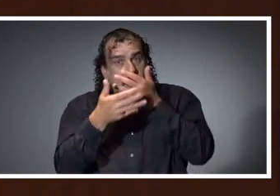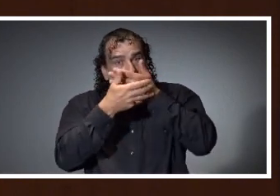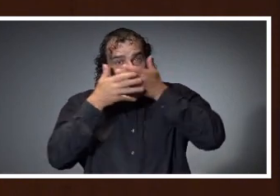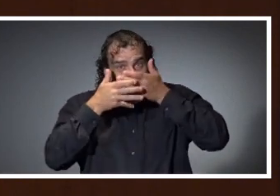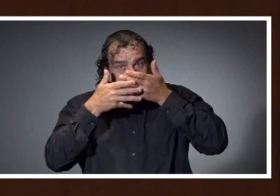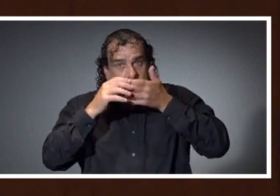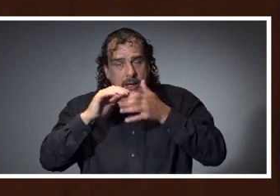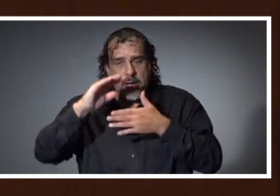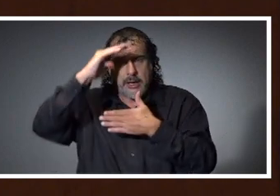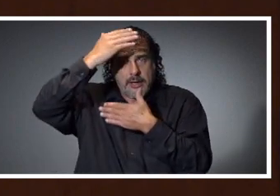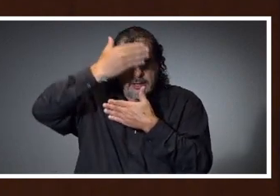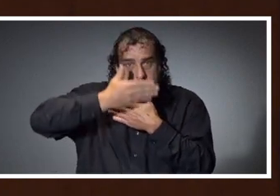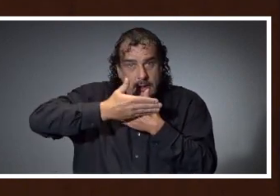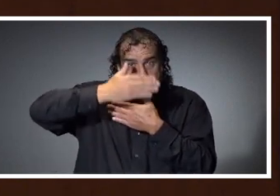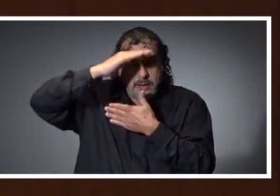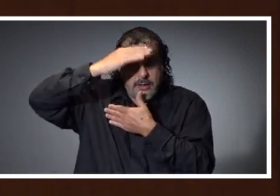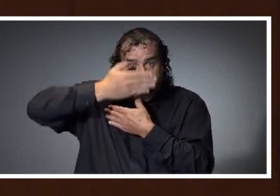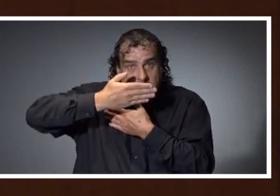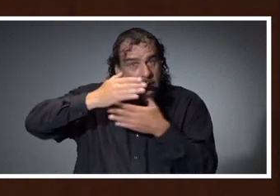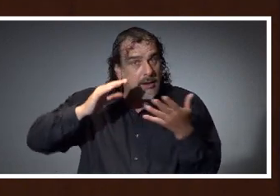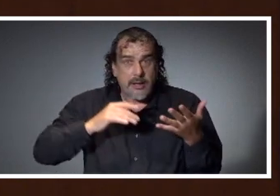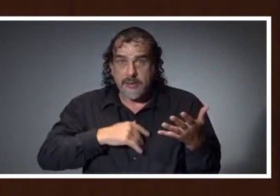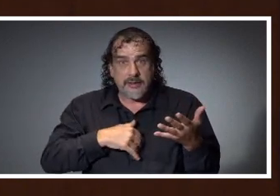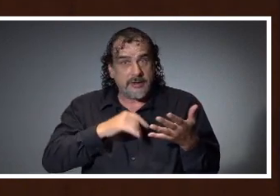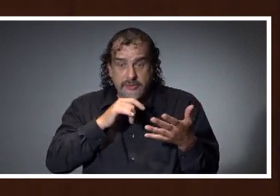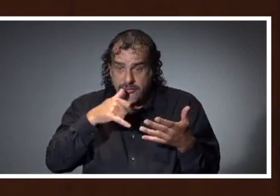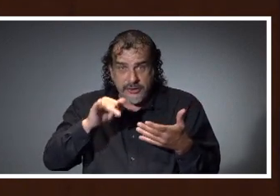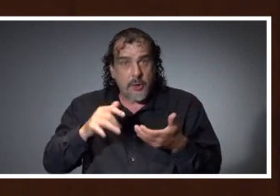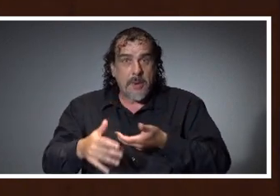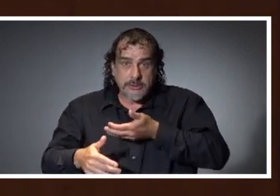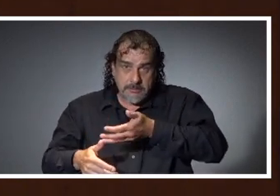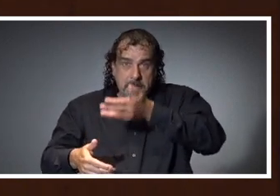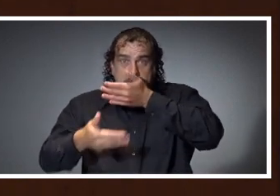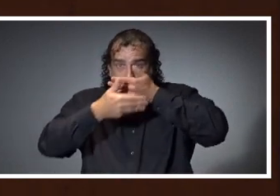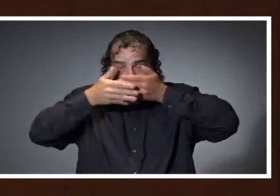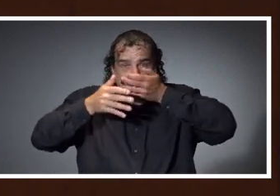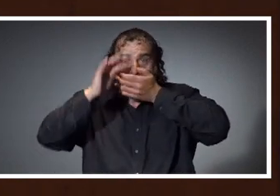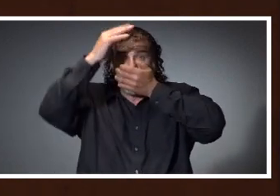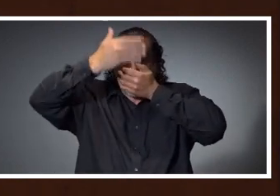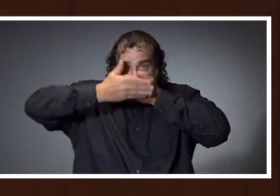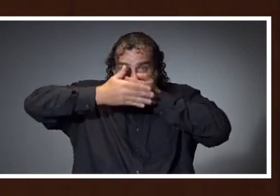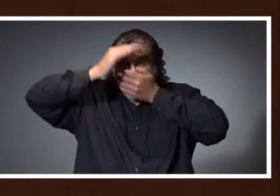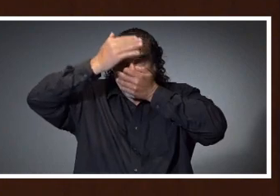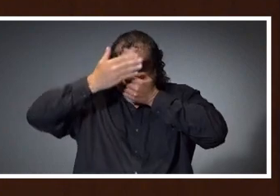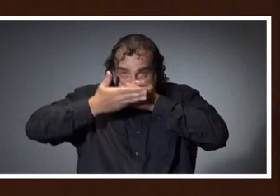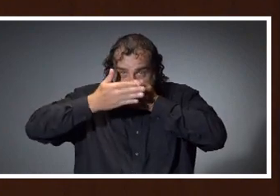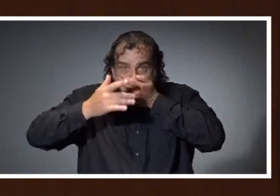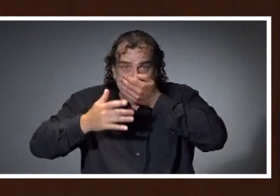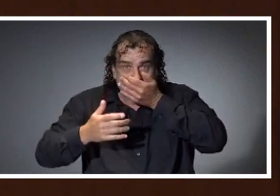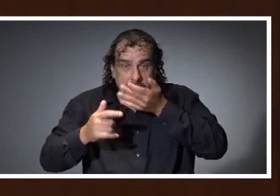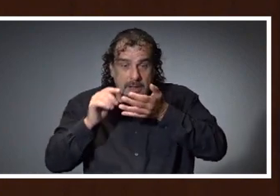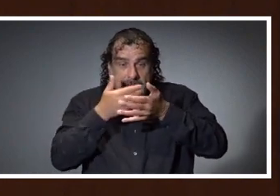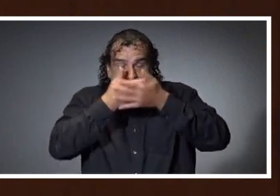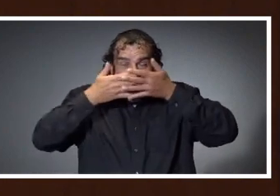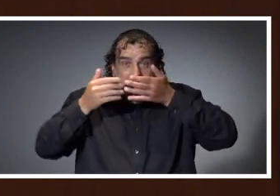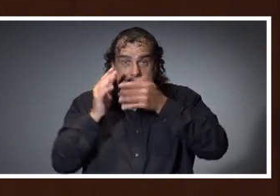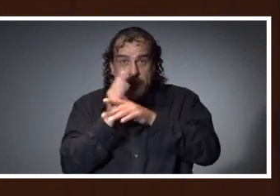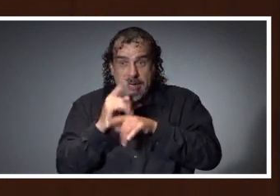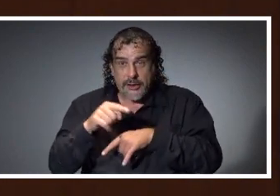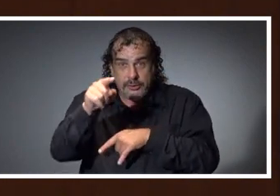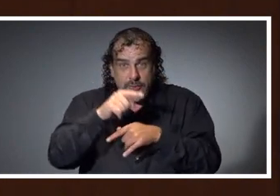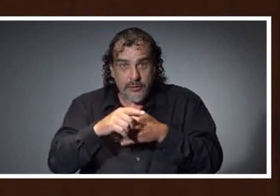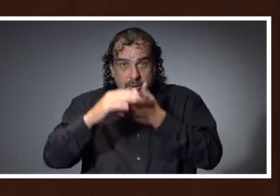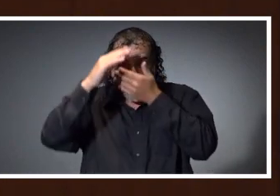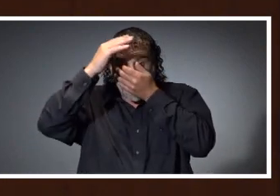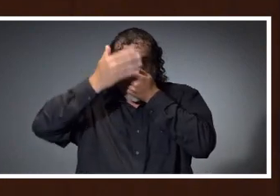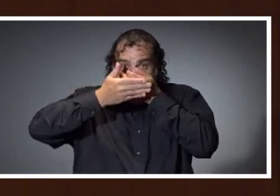face shield does not remove the need to wear a mask. The mask protects you and those around you. The face shield